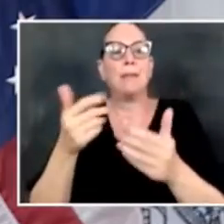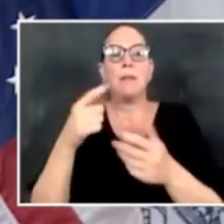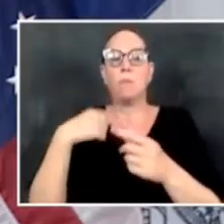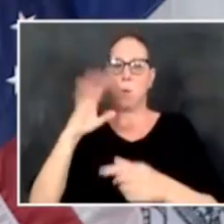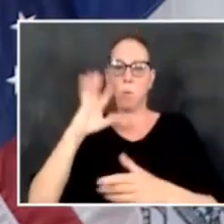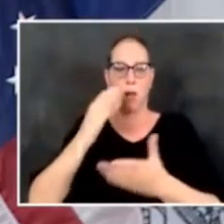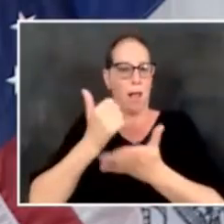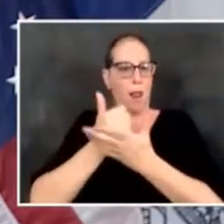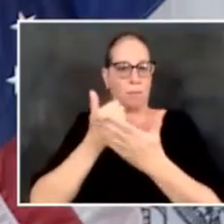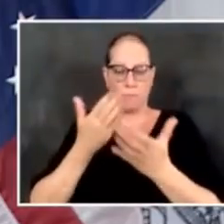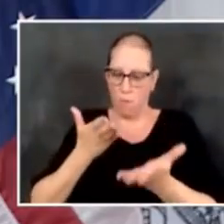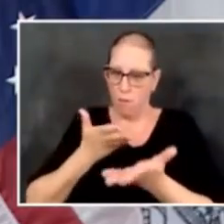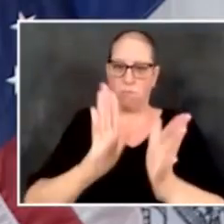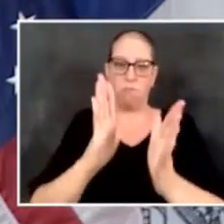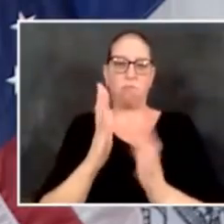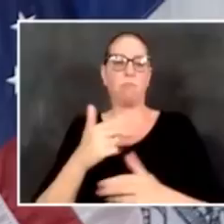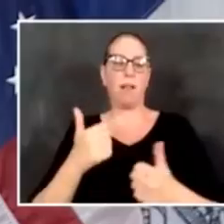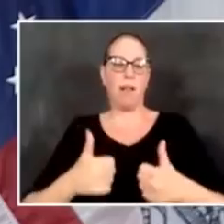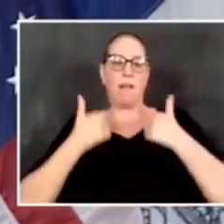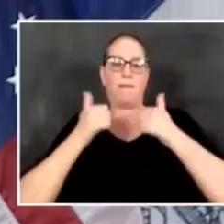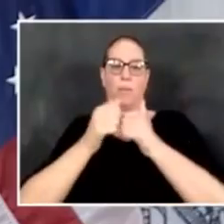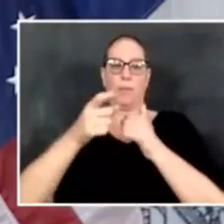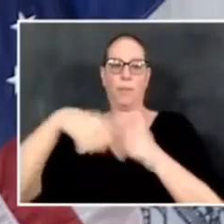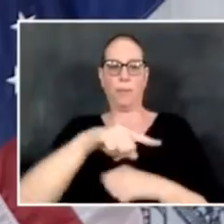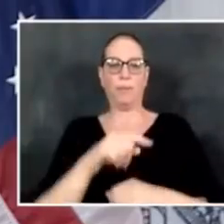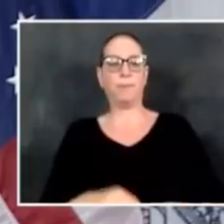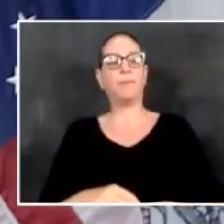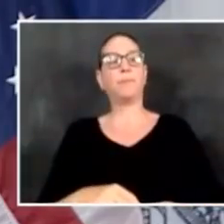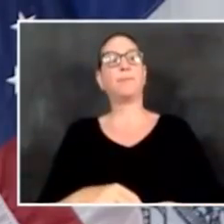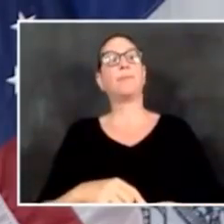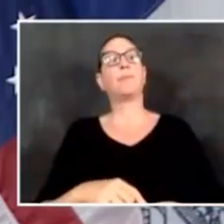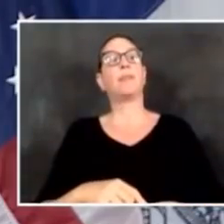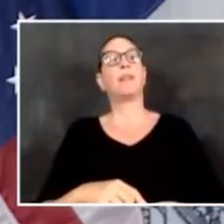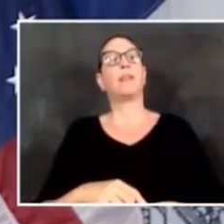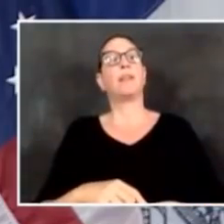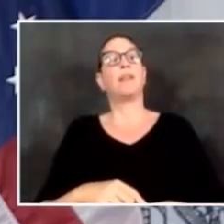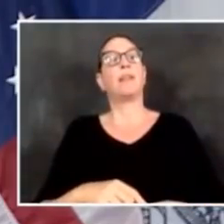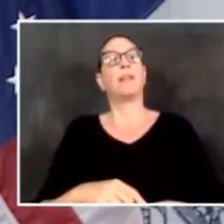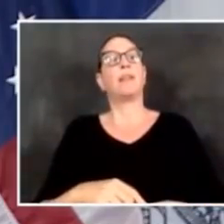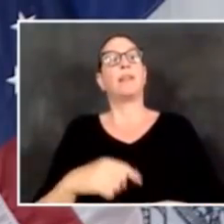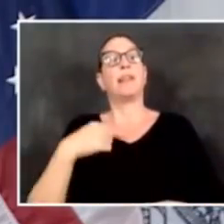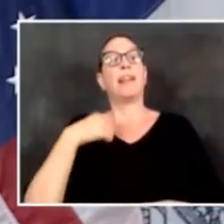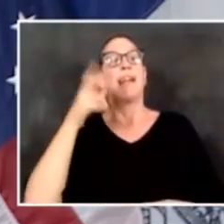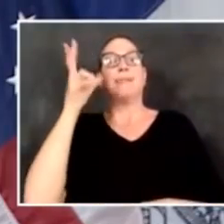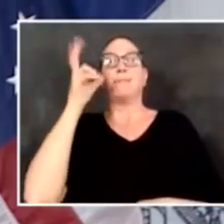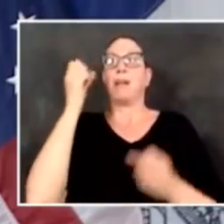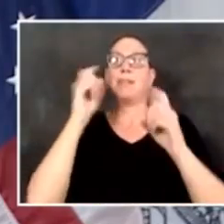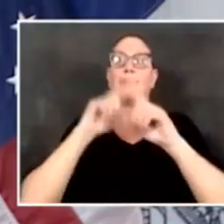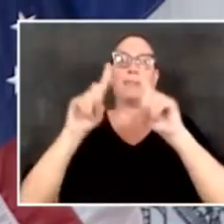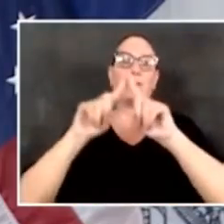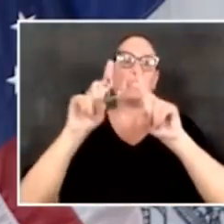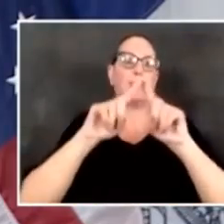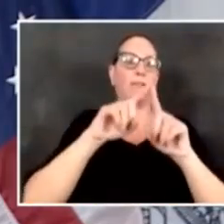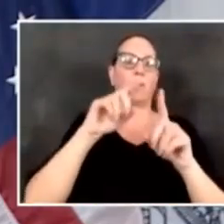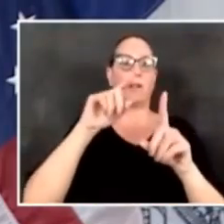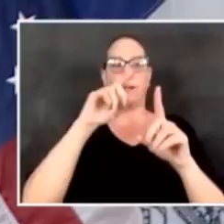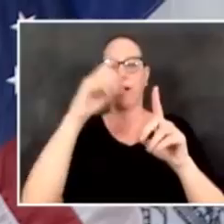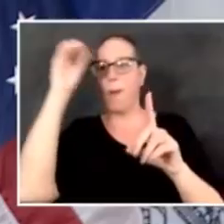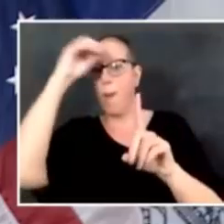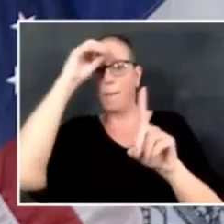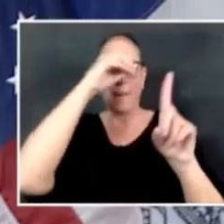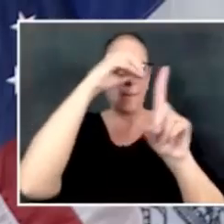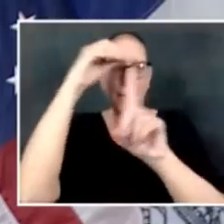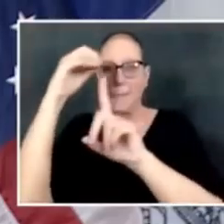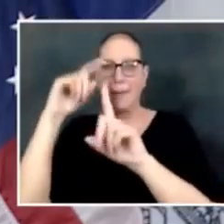So I see different things coming out of Washington, and I just hope the White House is paying attention, because here's a chance to do the right